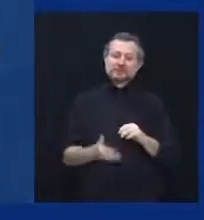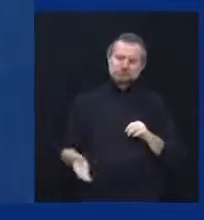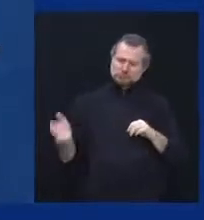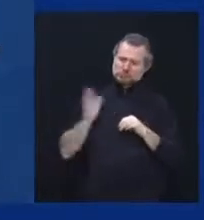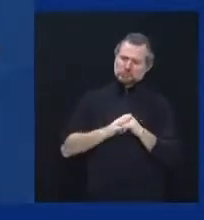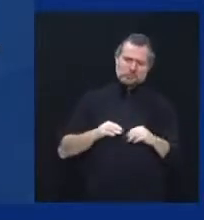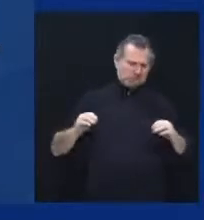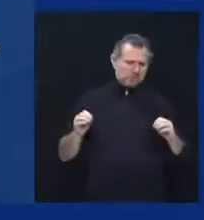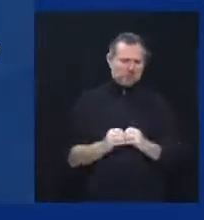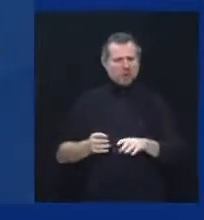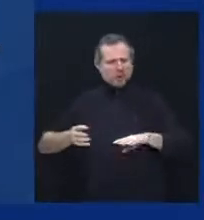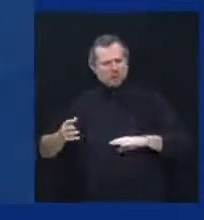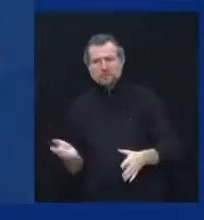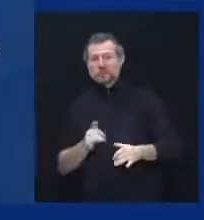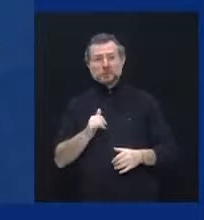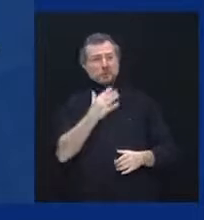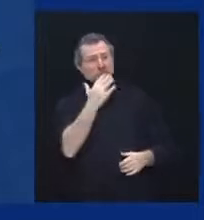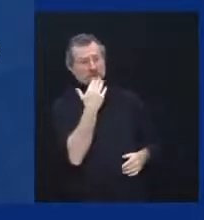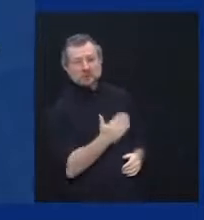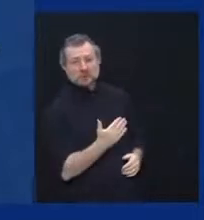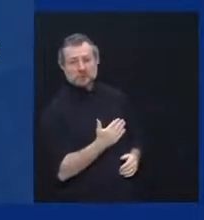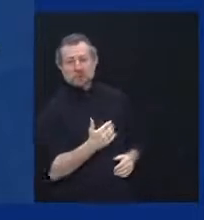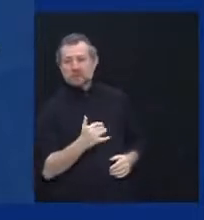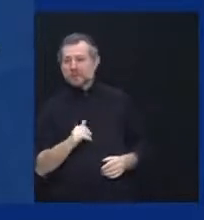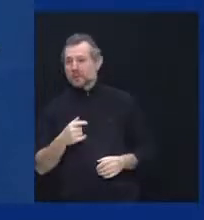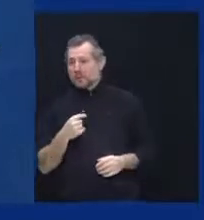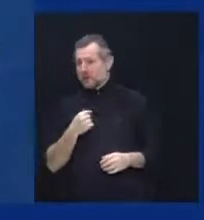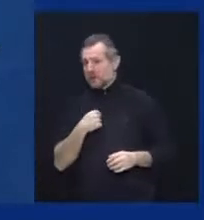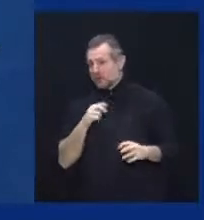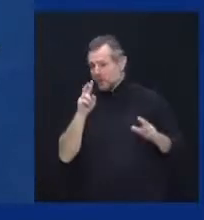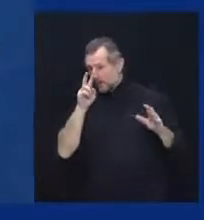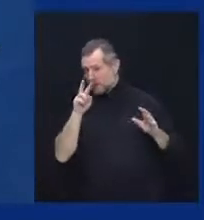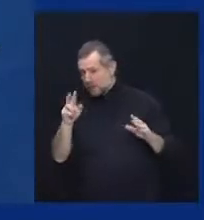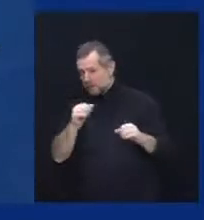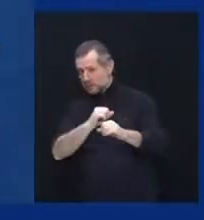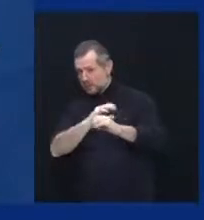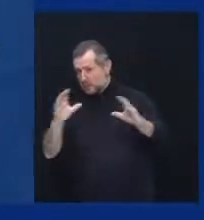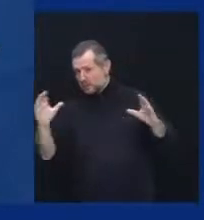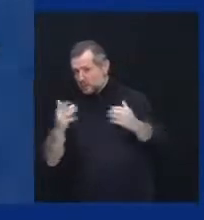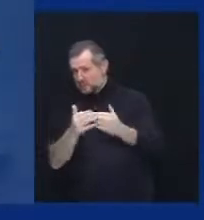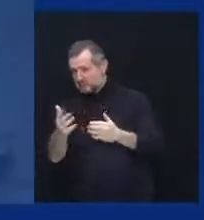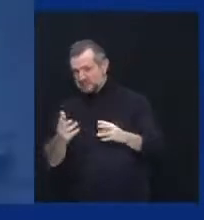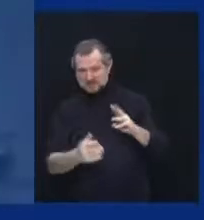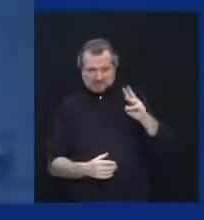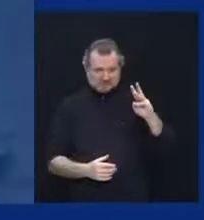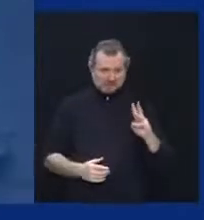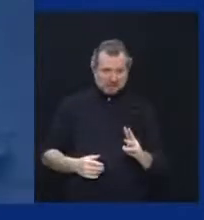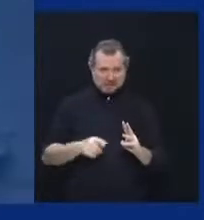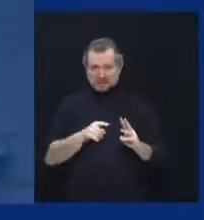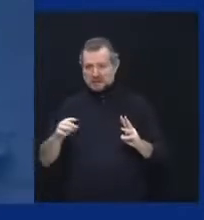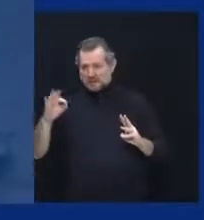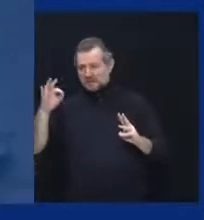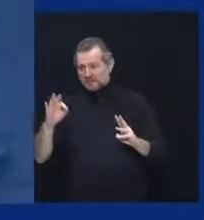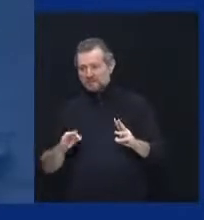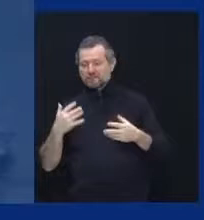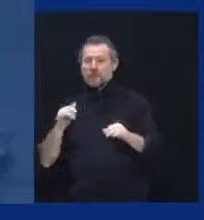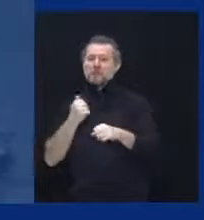very welcome, it's 6 to 9 months to get enough vaccine to vaccinate people in this